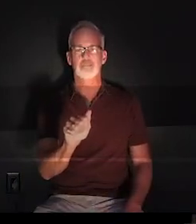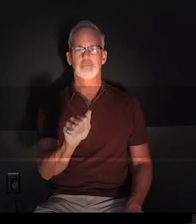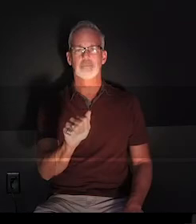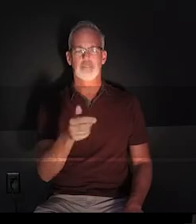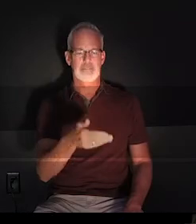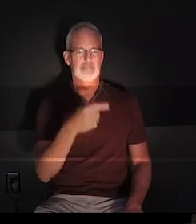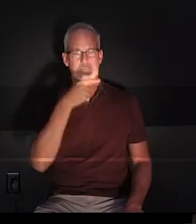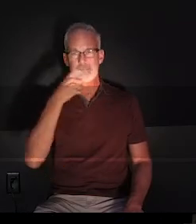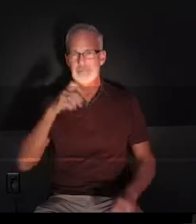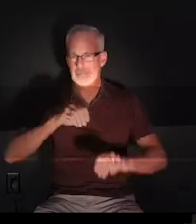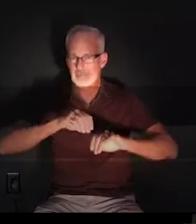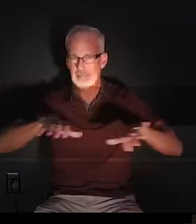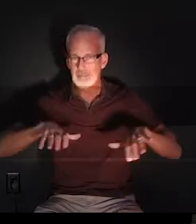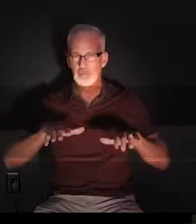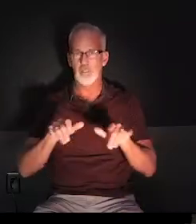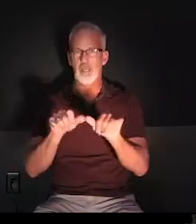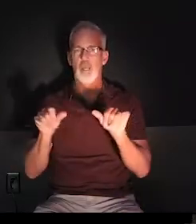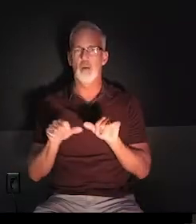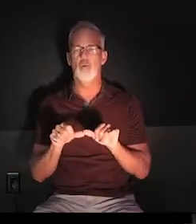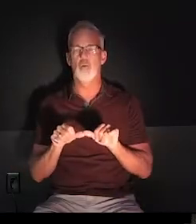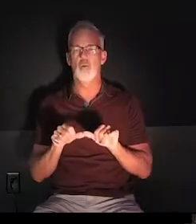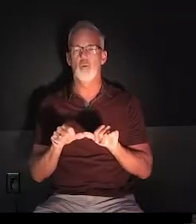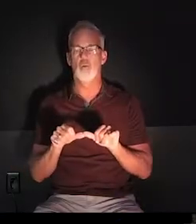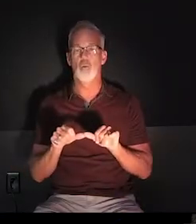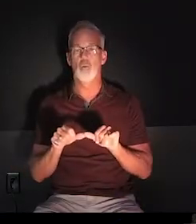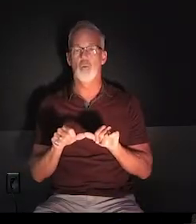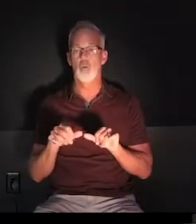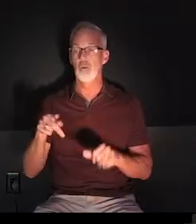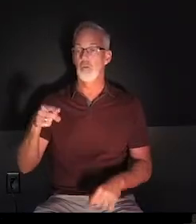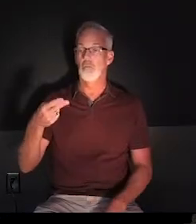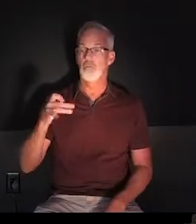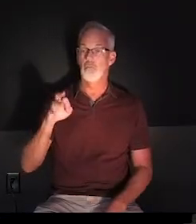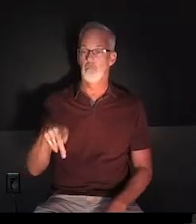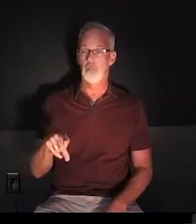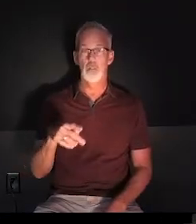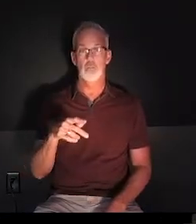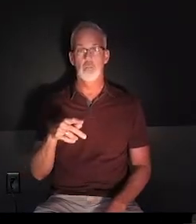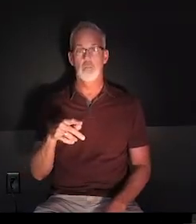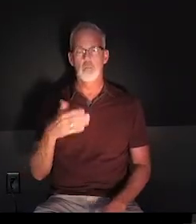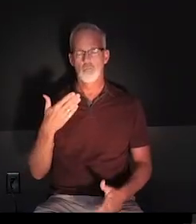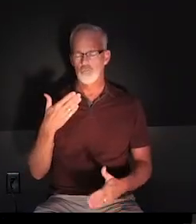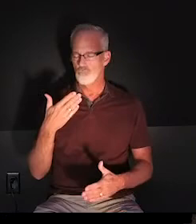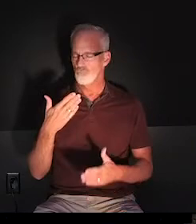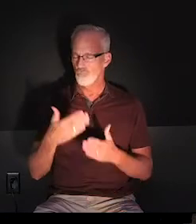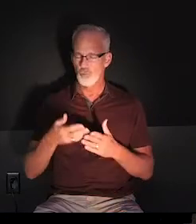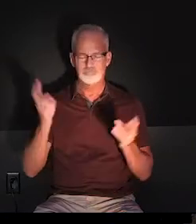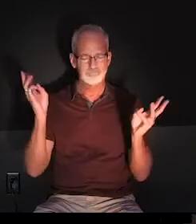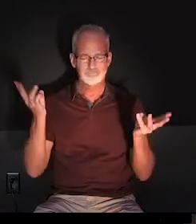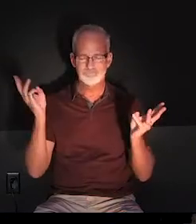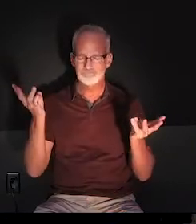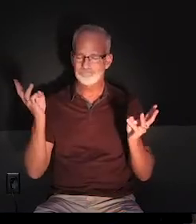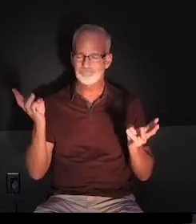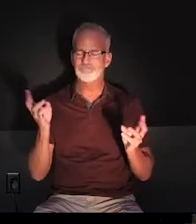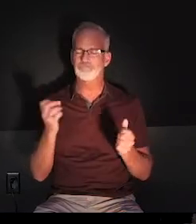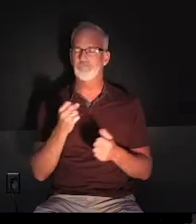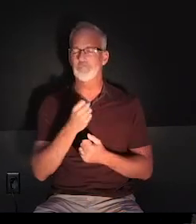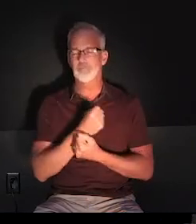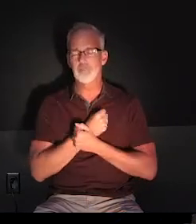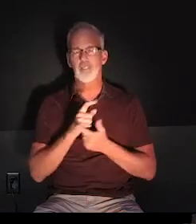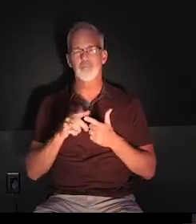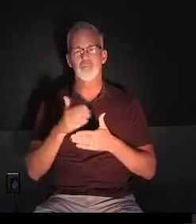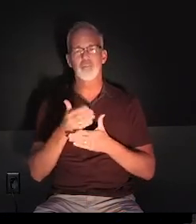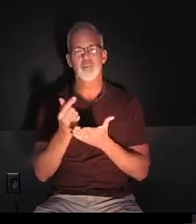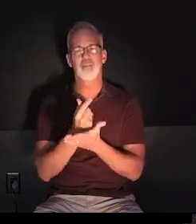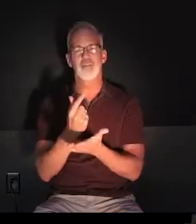the desert. So here is Philip, and Philip was an incredible evangelist, and Philip loved to share the